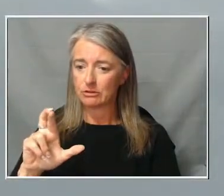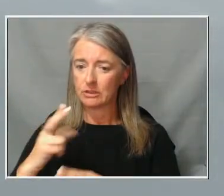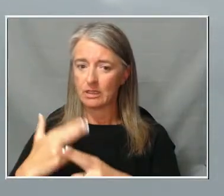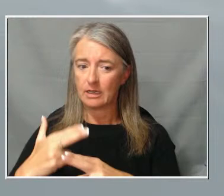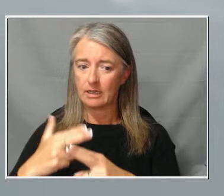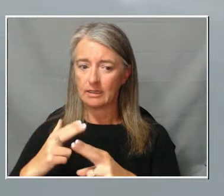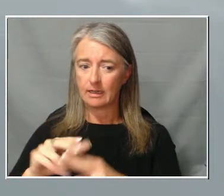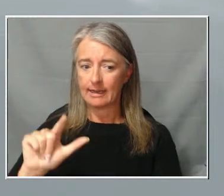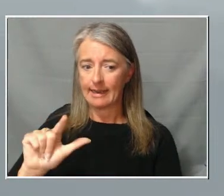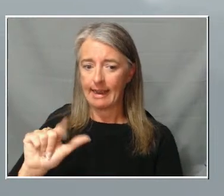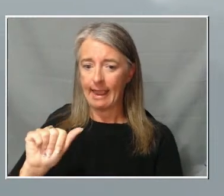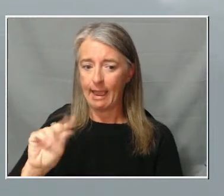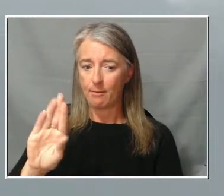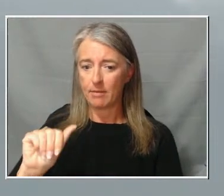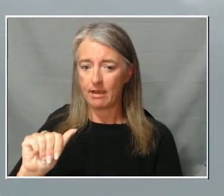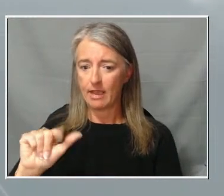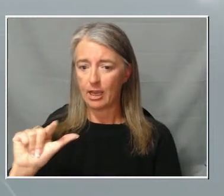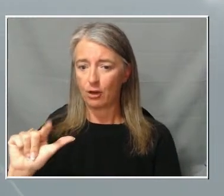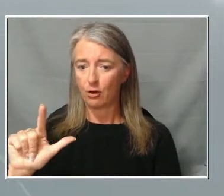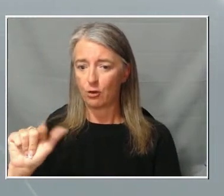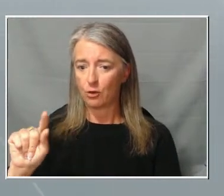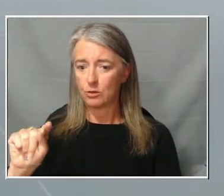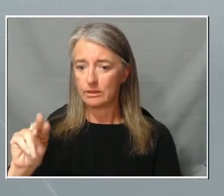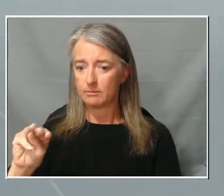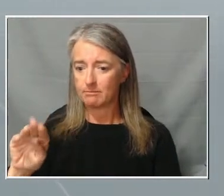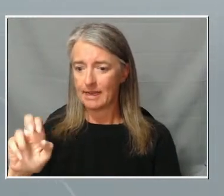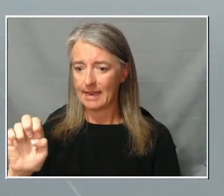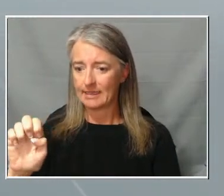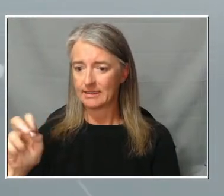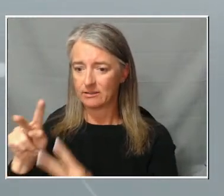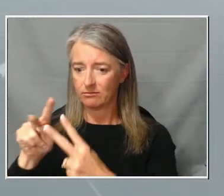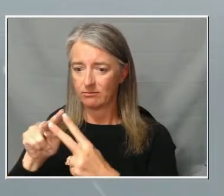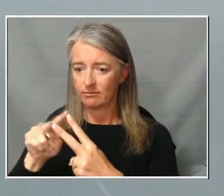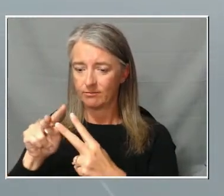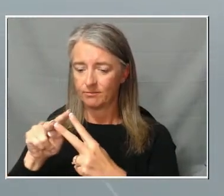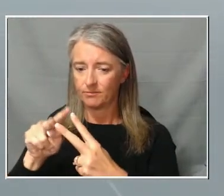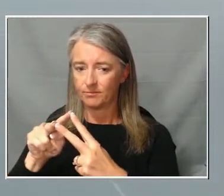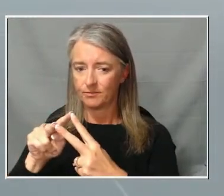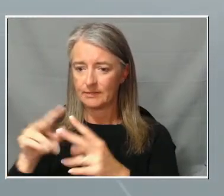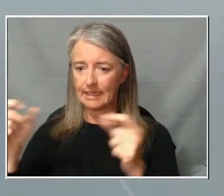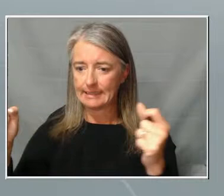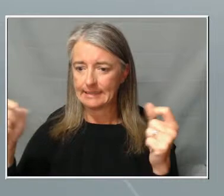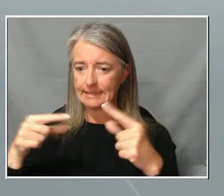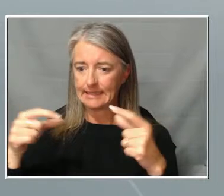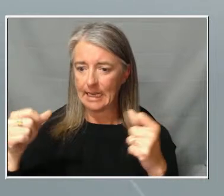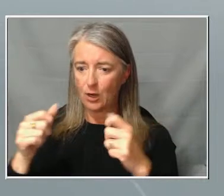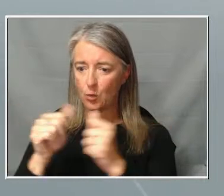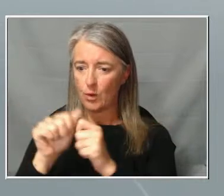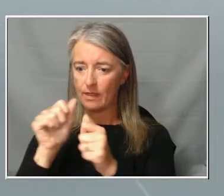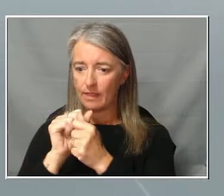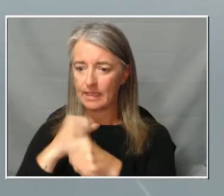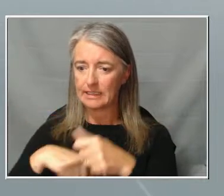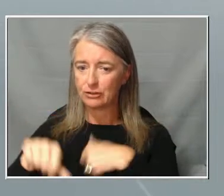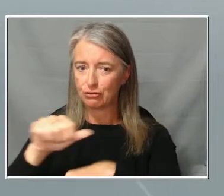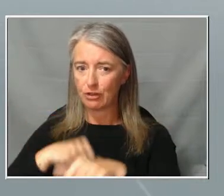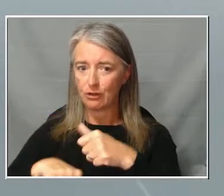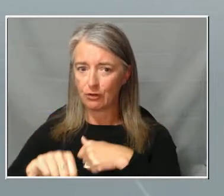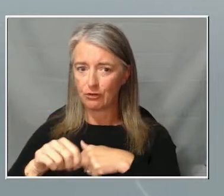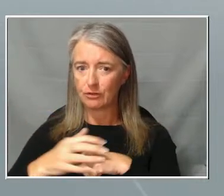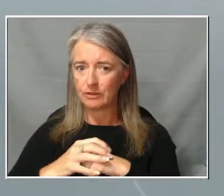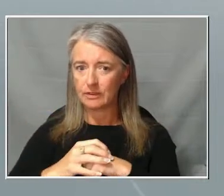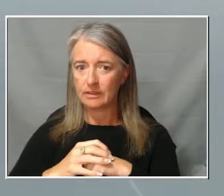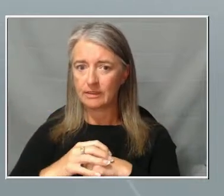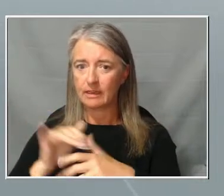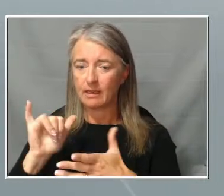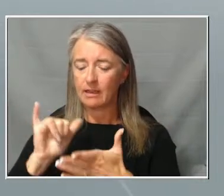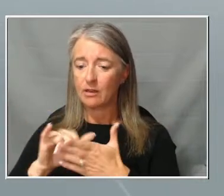glutamate, and they are normally in sync with each other. We call it popularly the seesaw mechanism. And when somebody